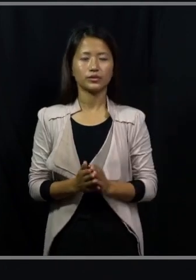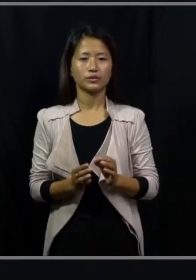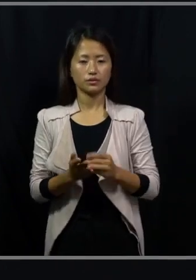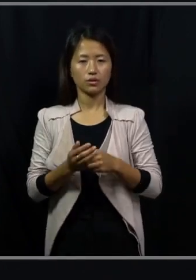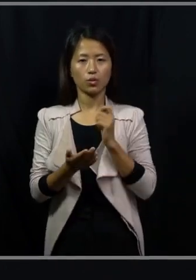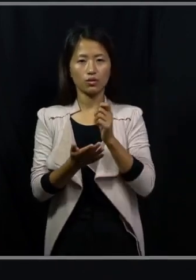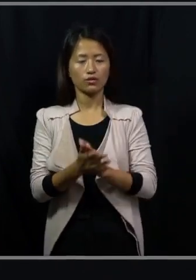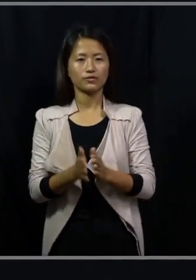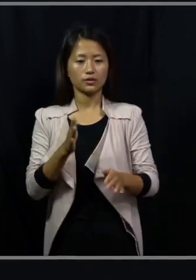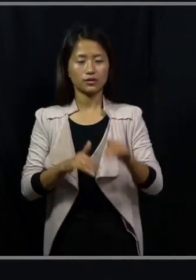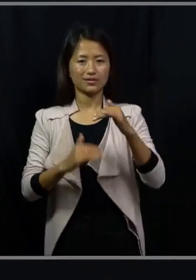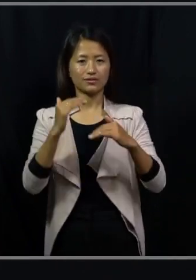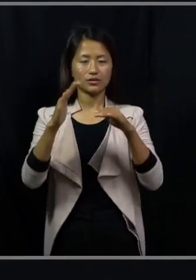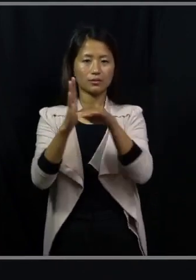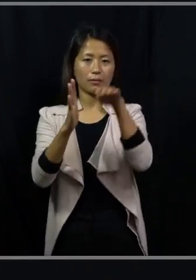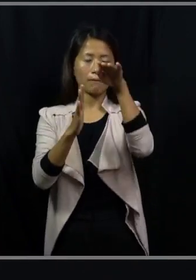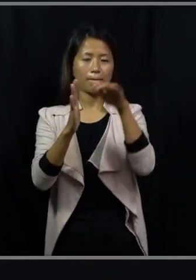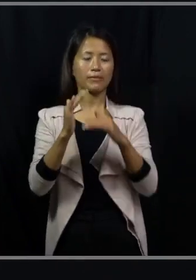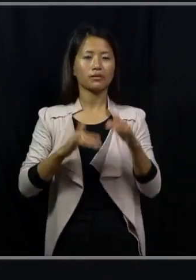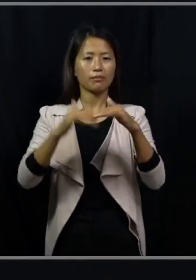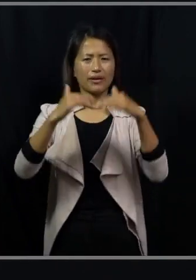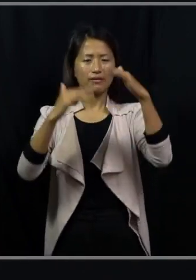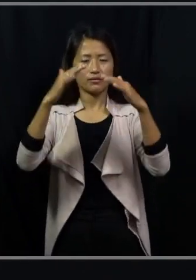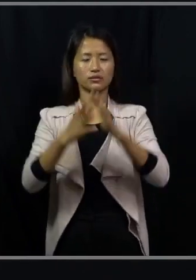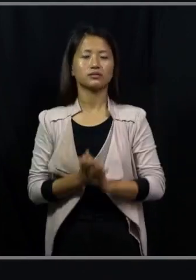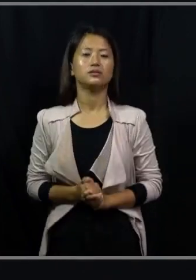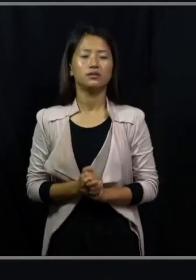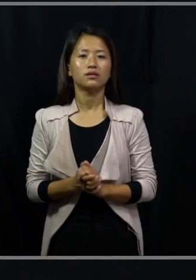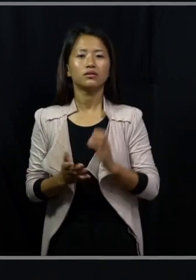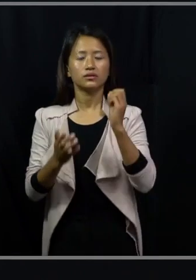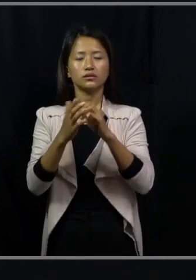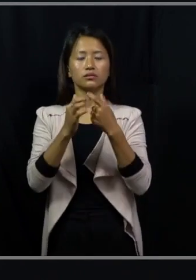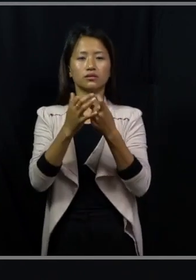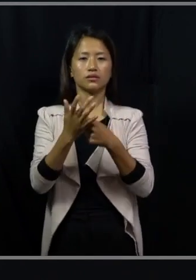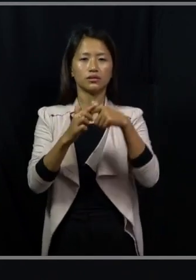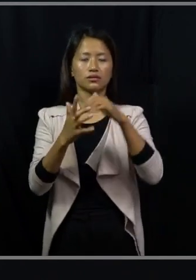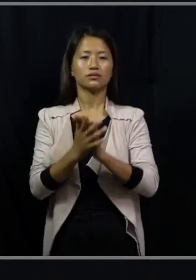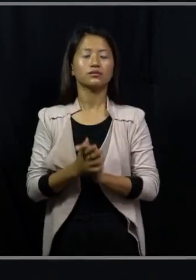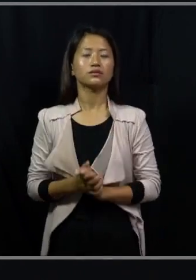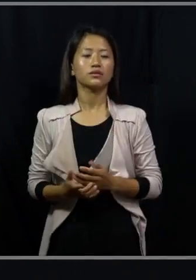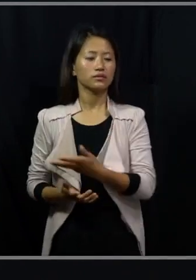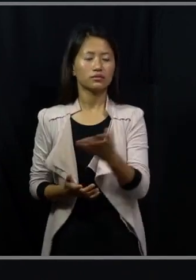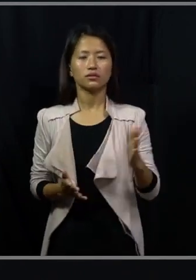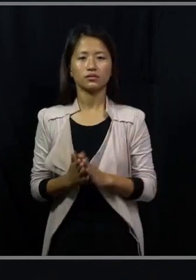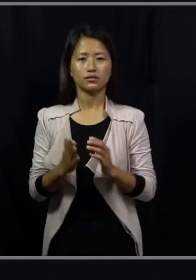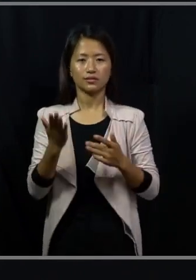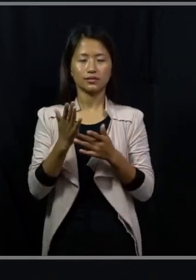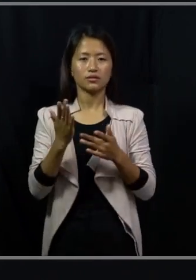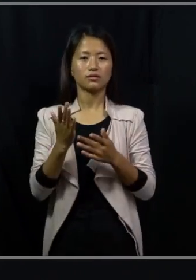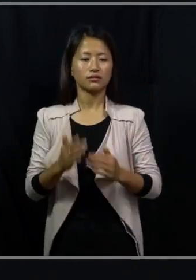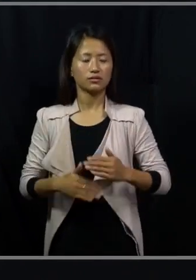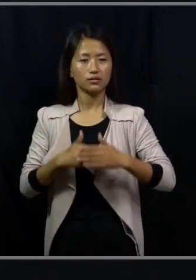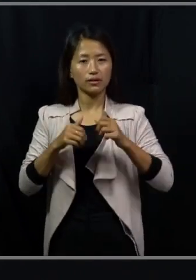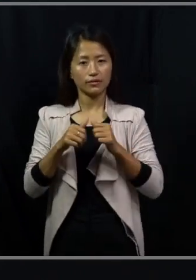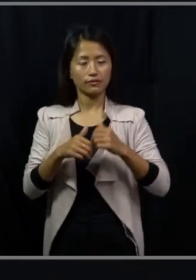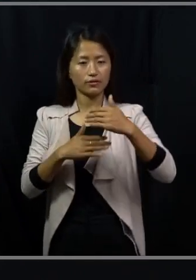for the constructions of the temple in the city of Uruk. And also there is technical advances,